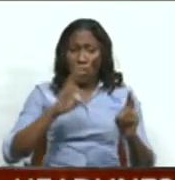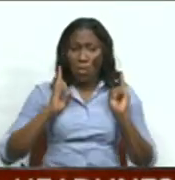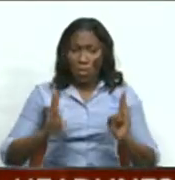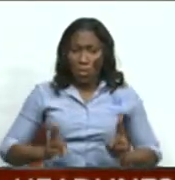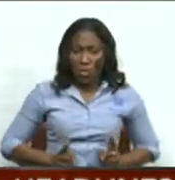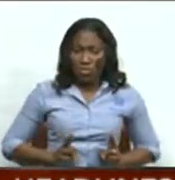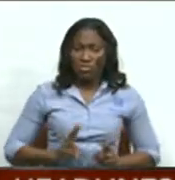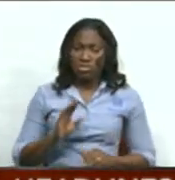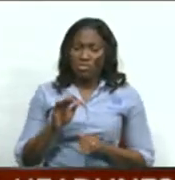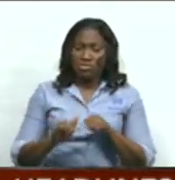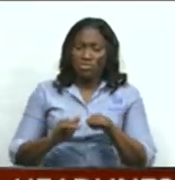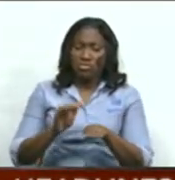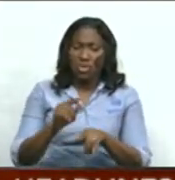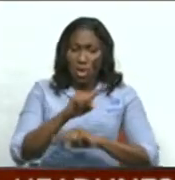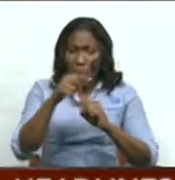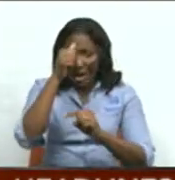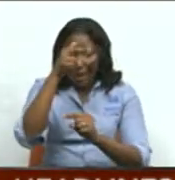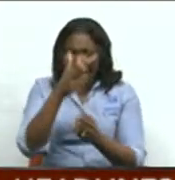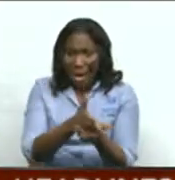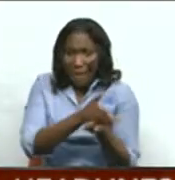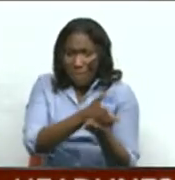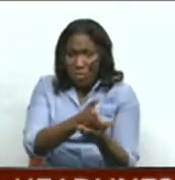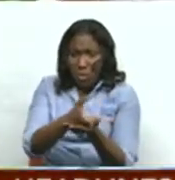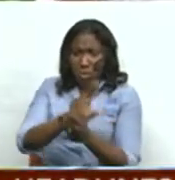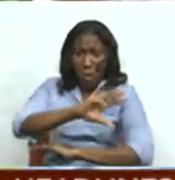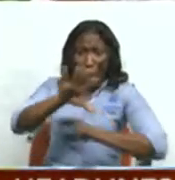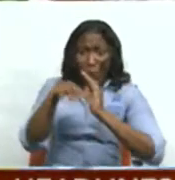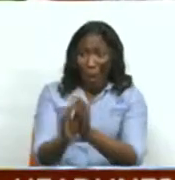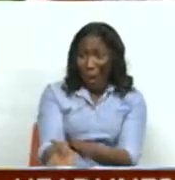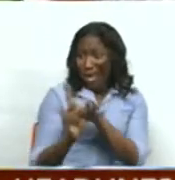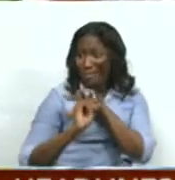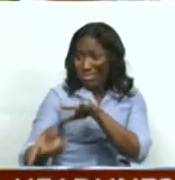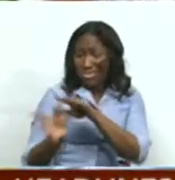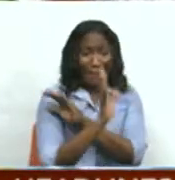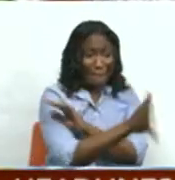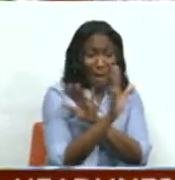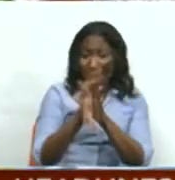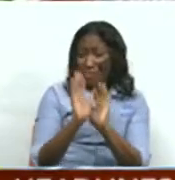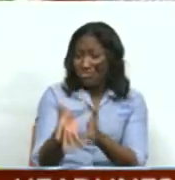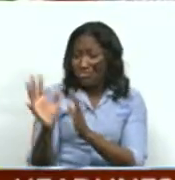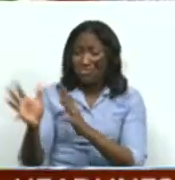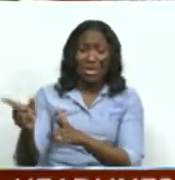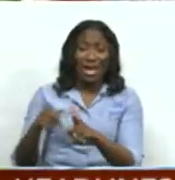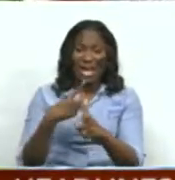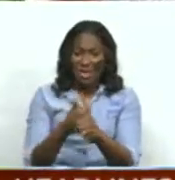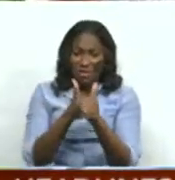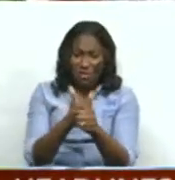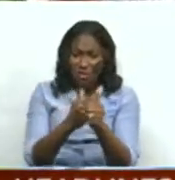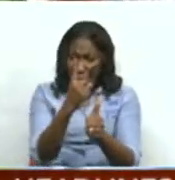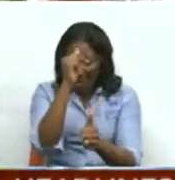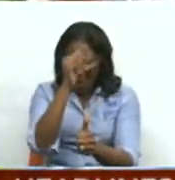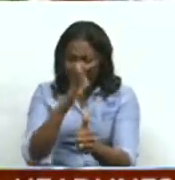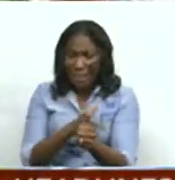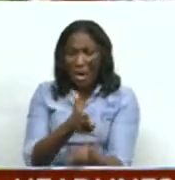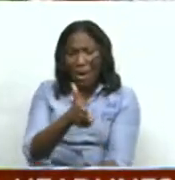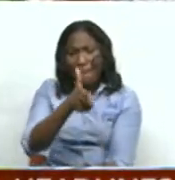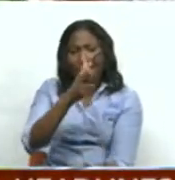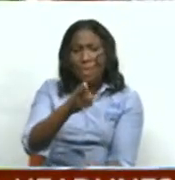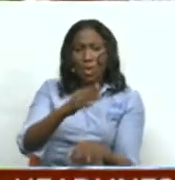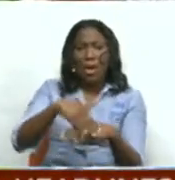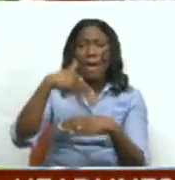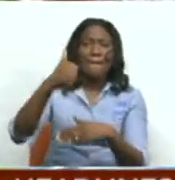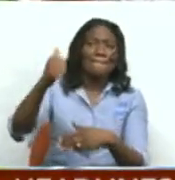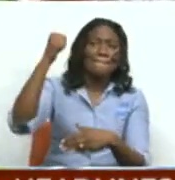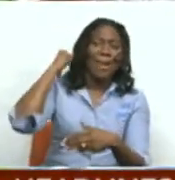News was told when the men opened fire at Branca, everyone scampered for safety. The assailants only pursued Branca, who was shot behind a house that is